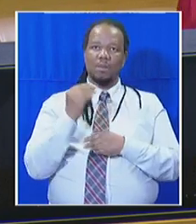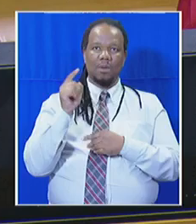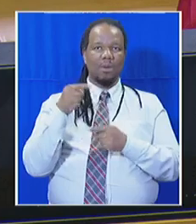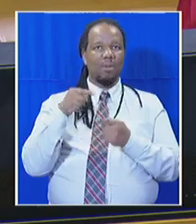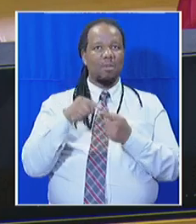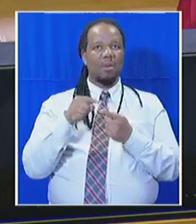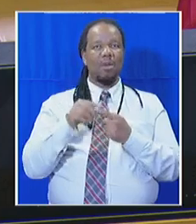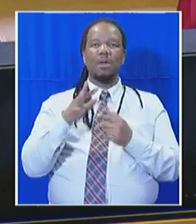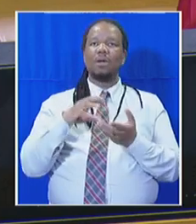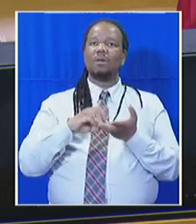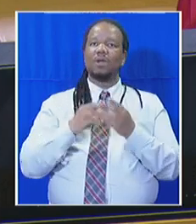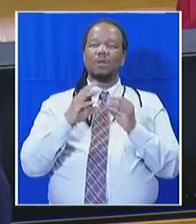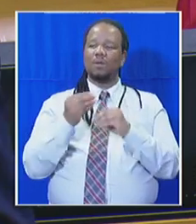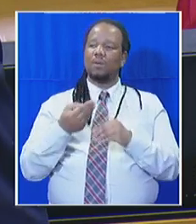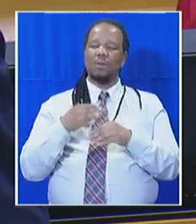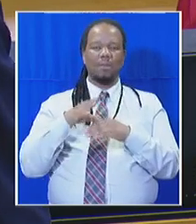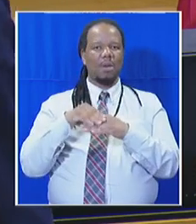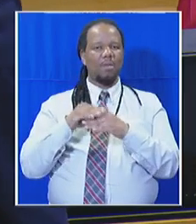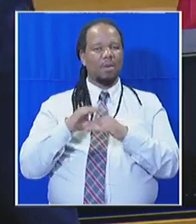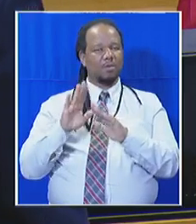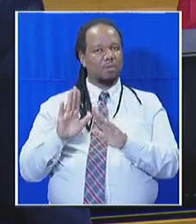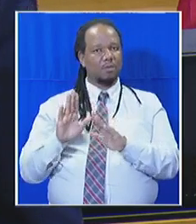wind up now. Honourable members.